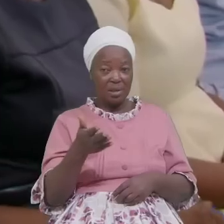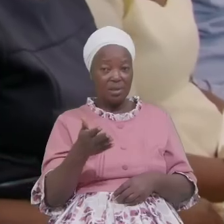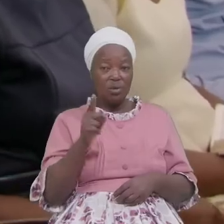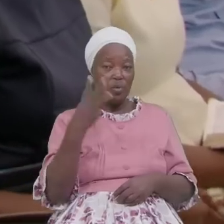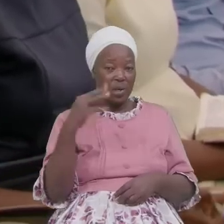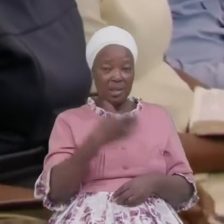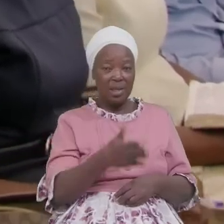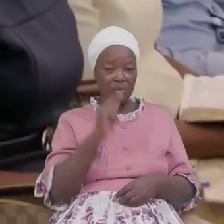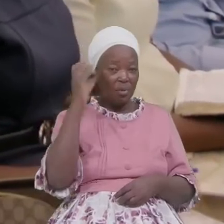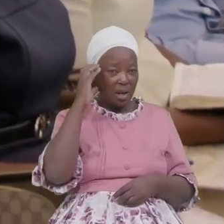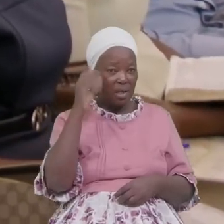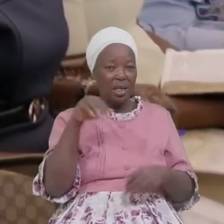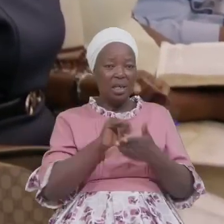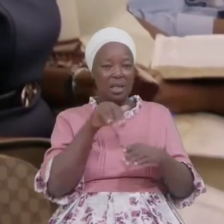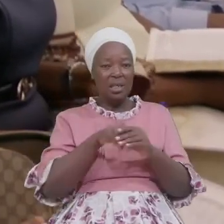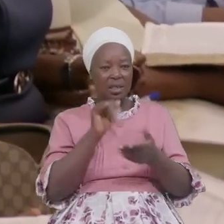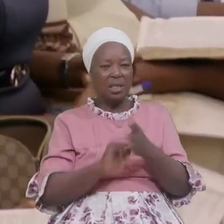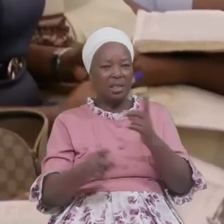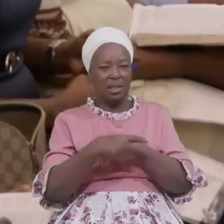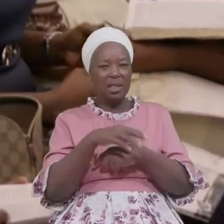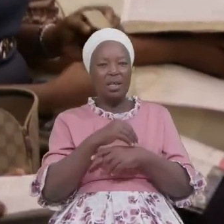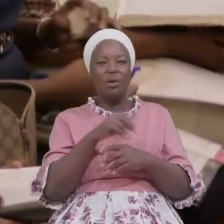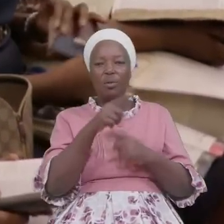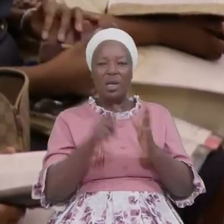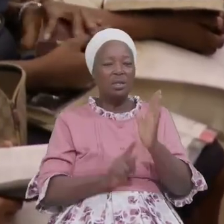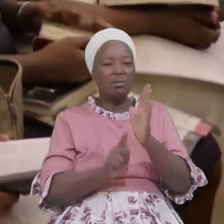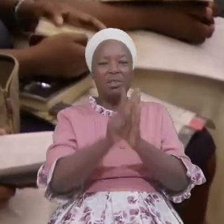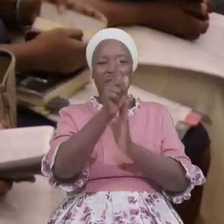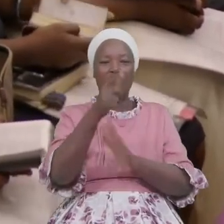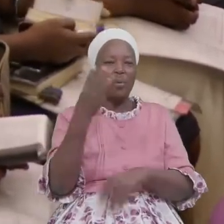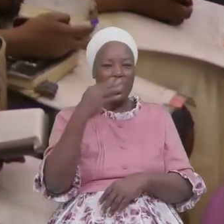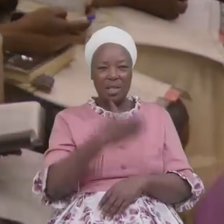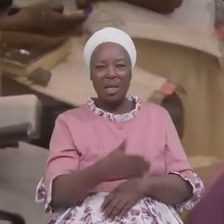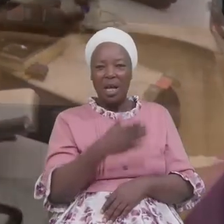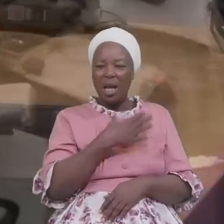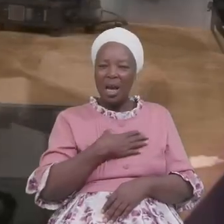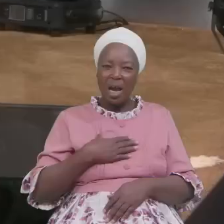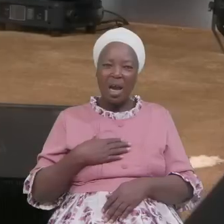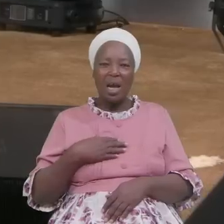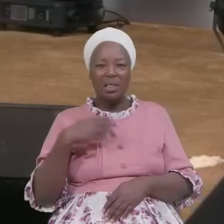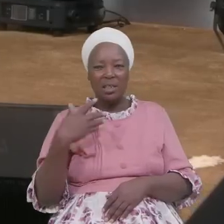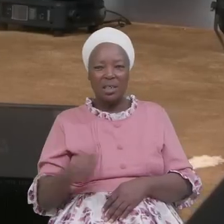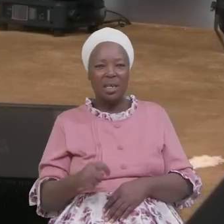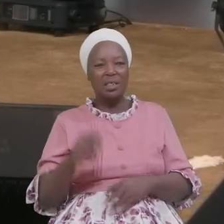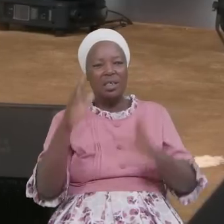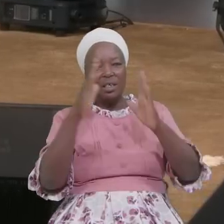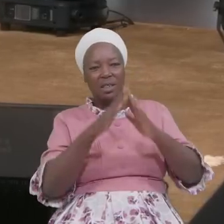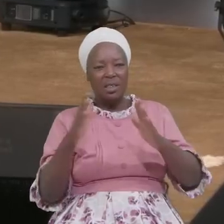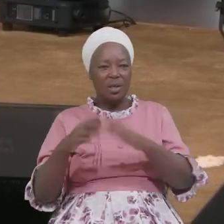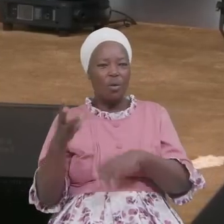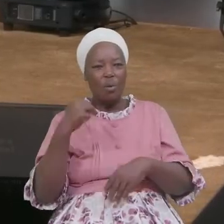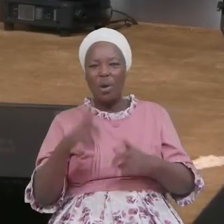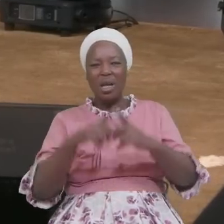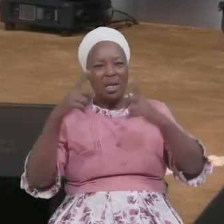day how the Anakims were there, and that the cities were great